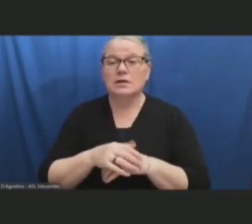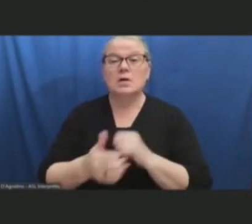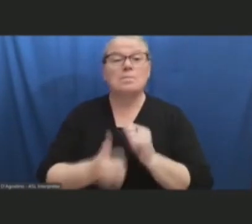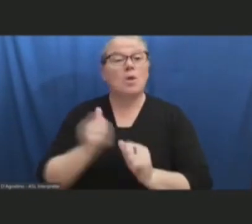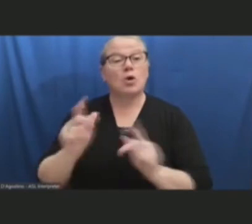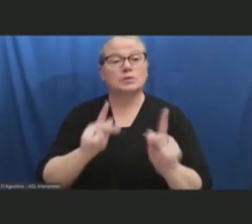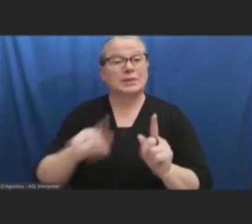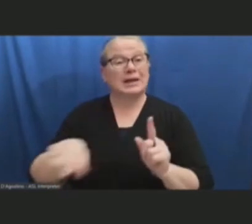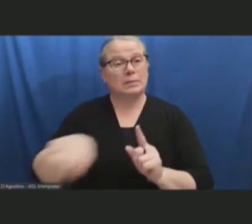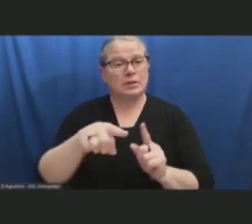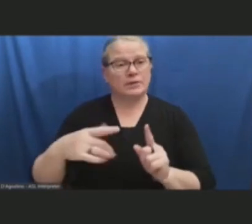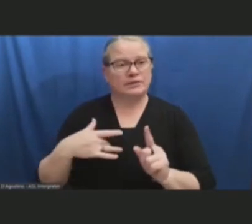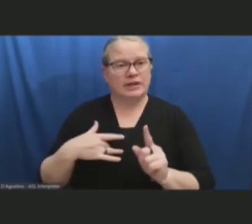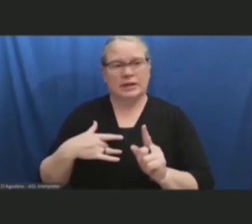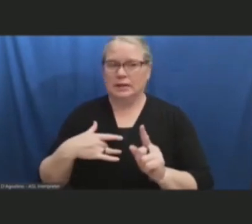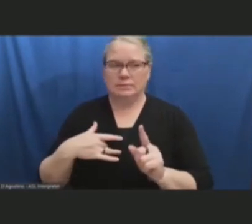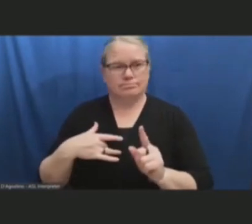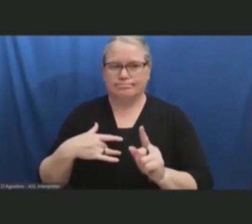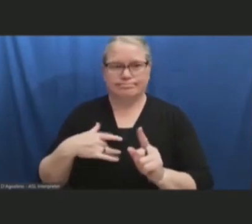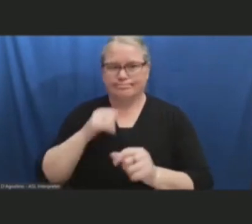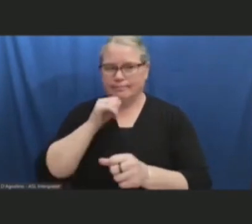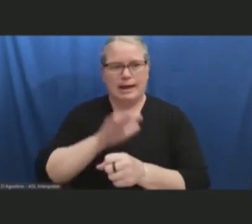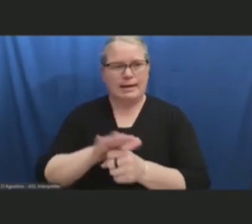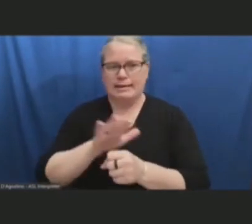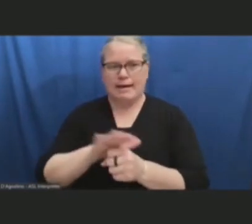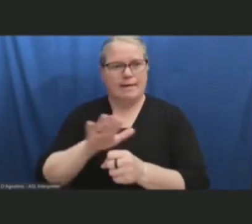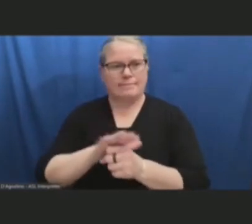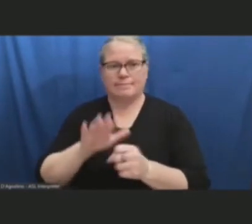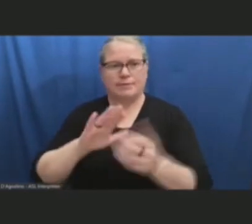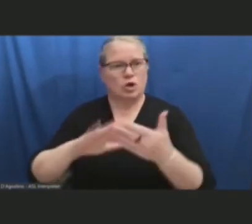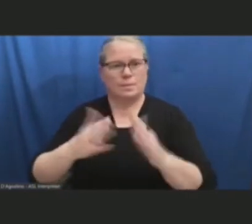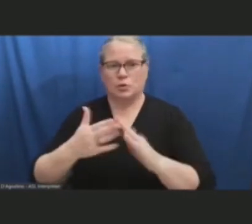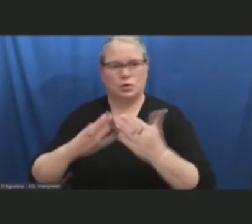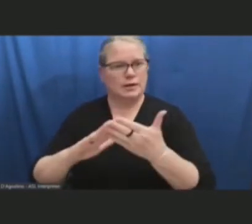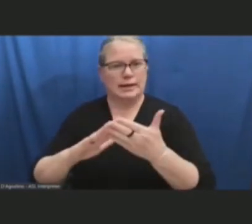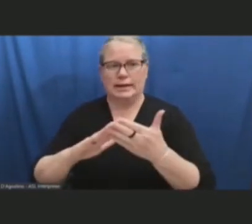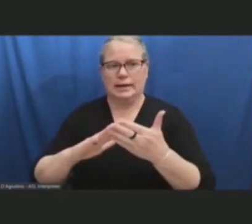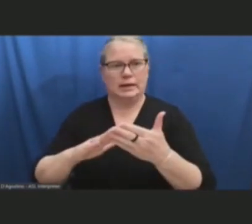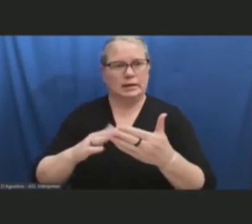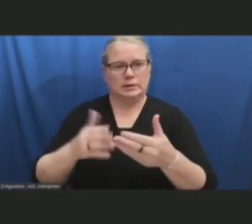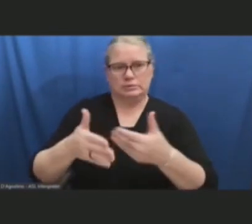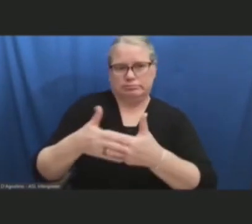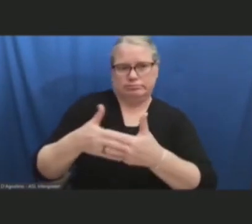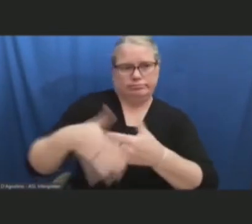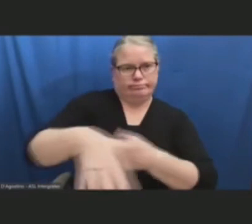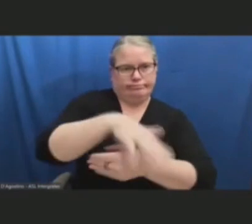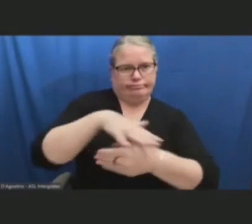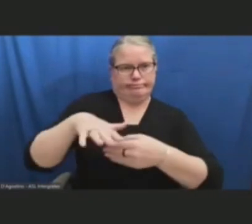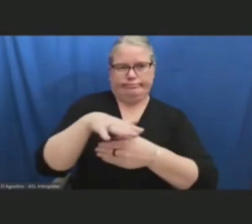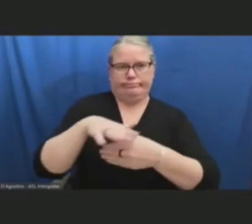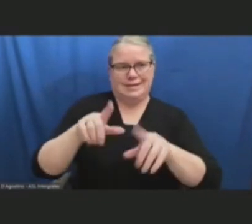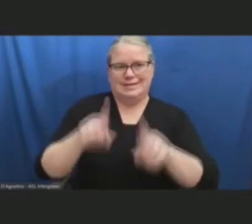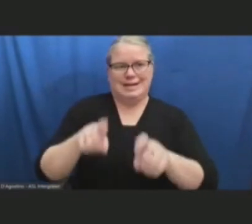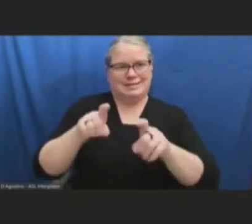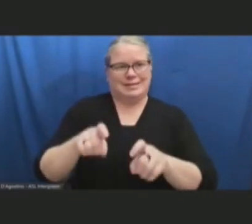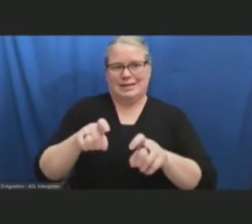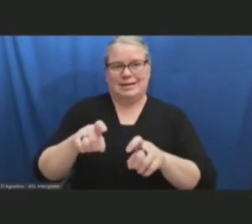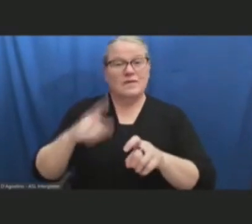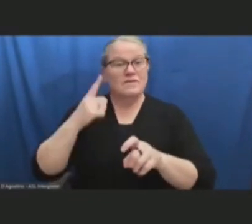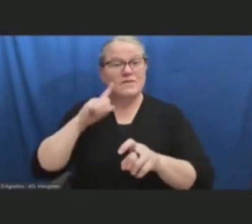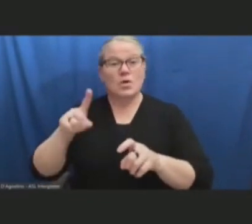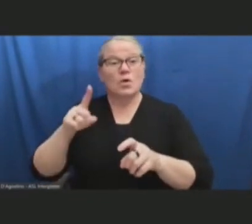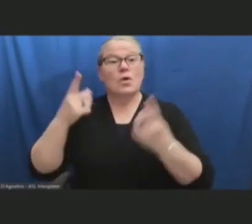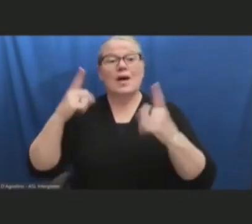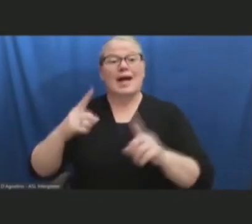there definitely was not enough community-based testing capability for the surge that we saw